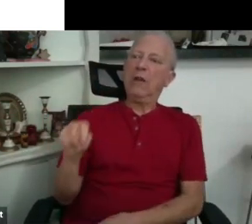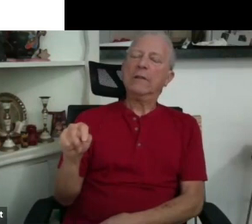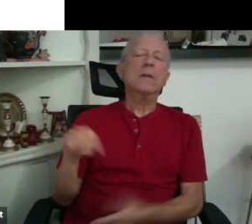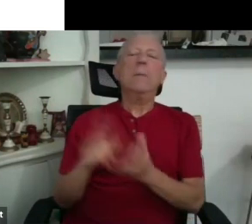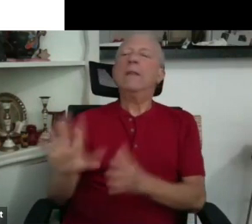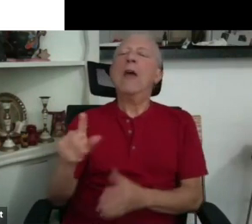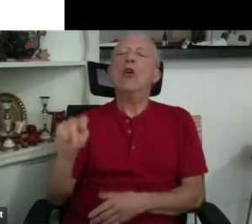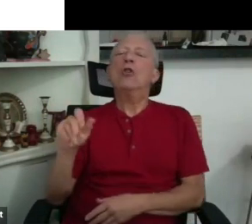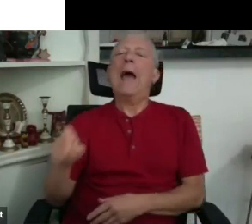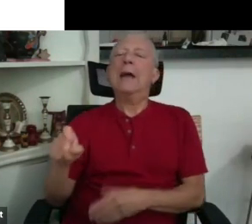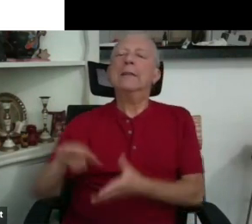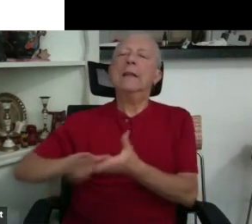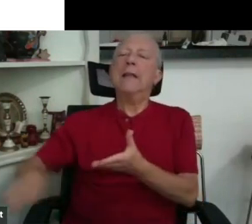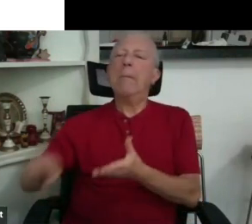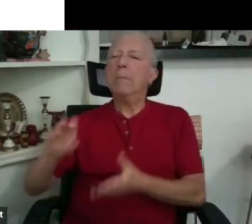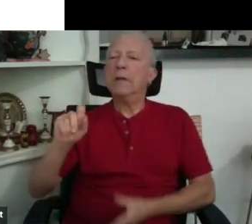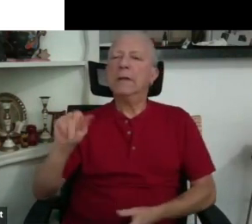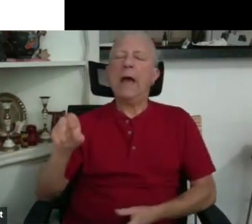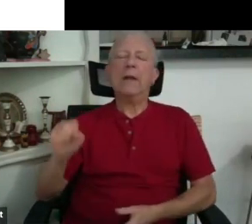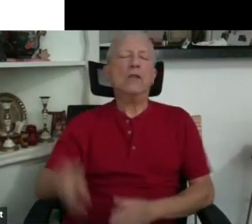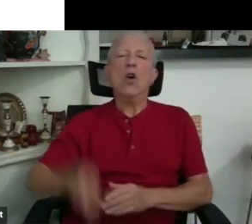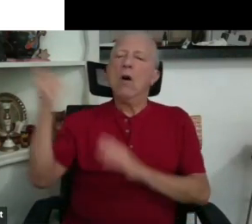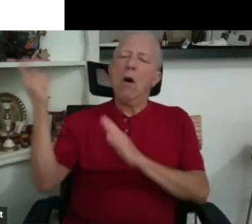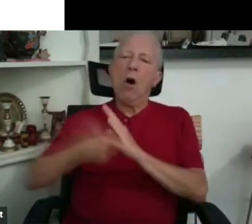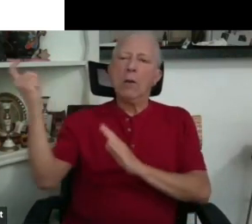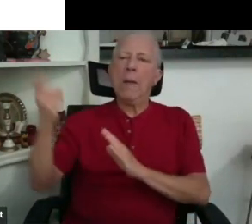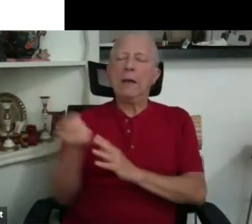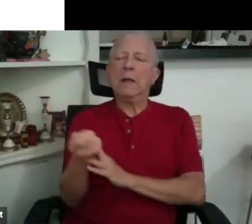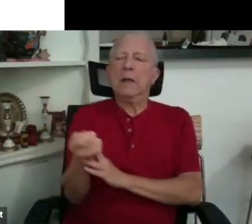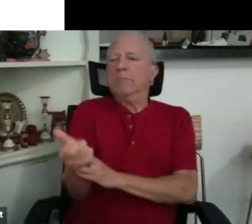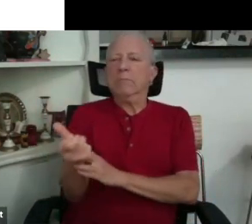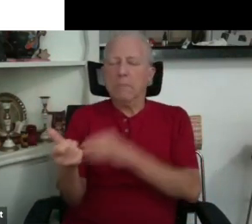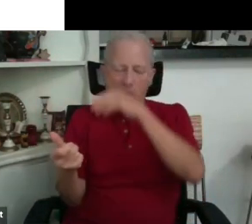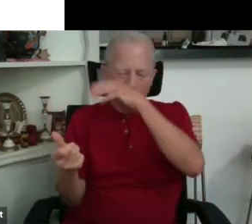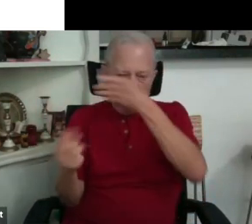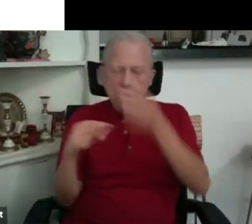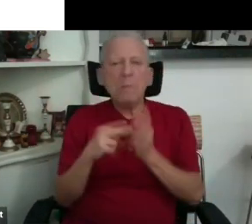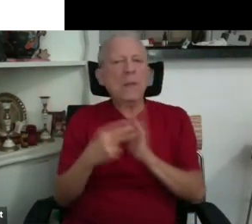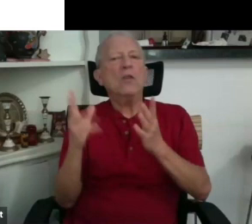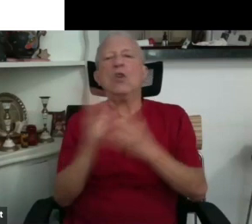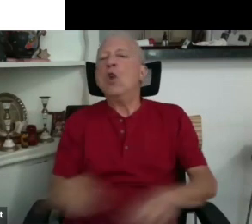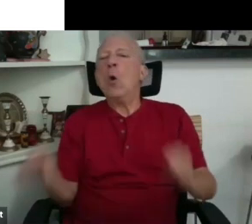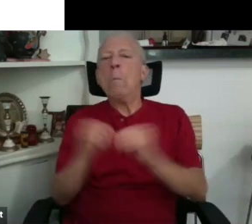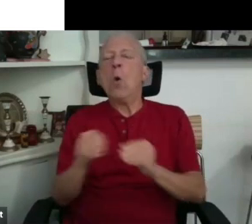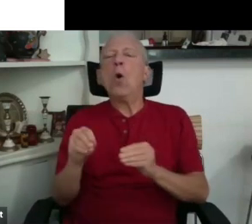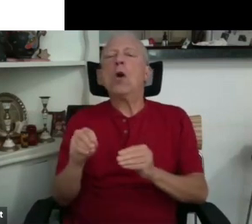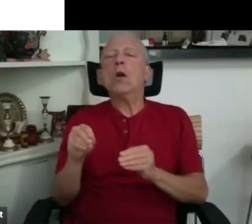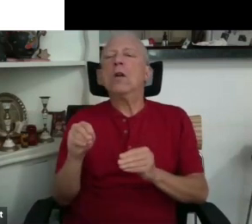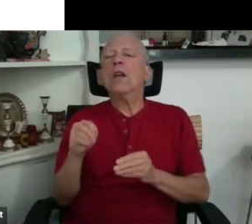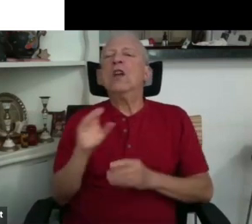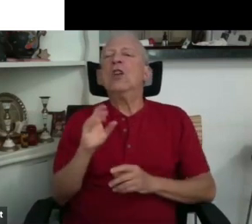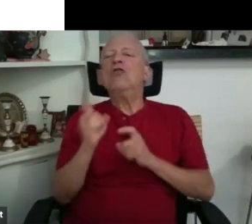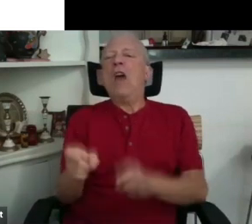status is automatically ended. That means no charitable deduction is allowed for